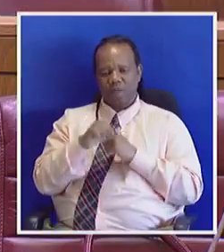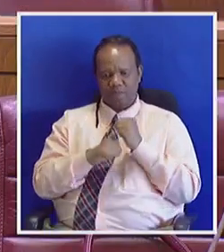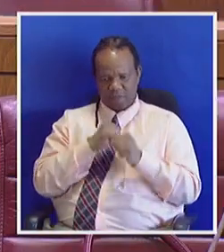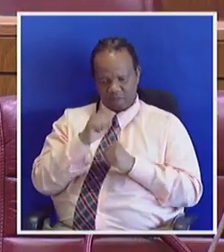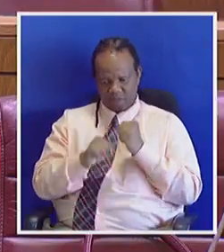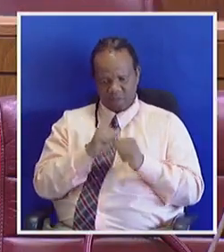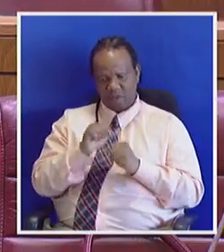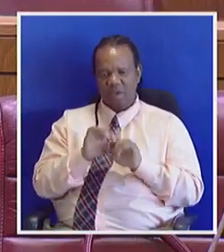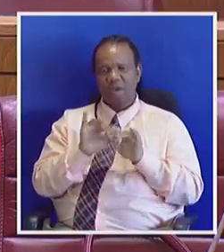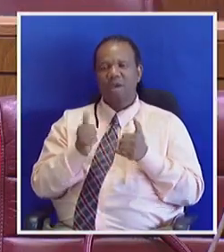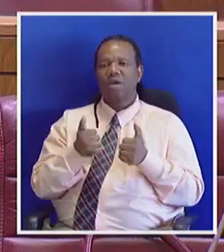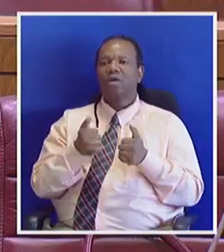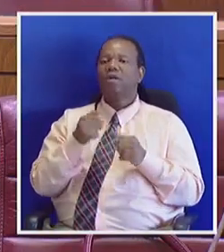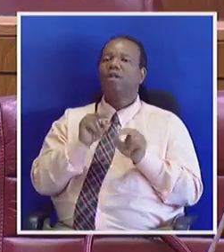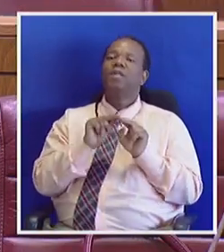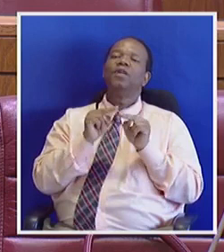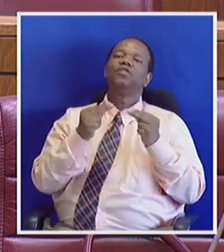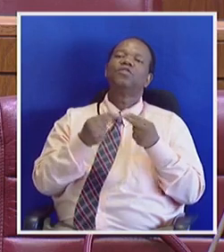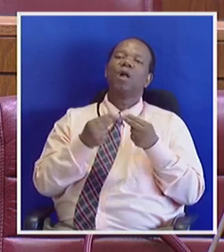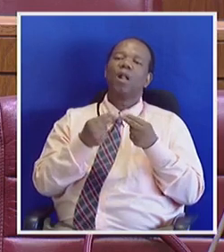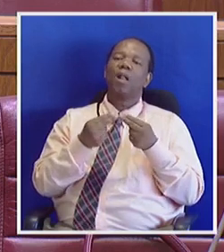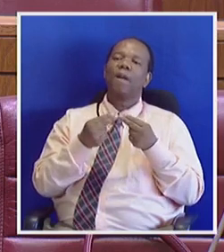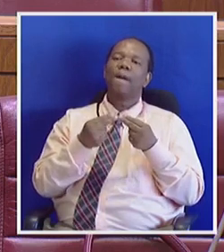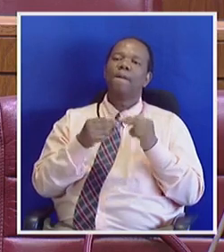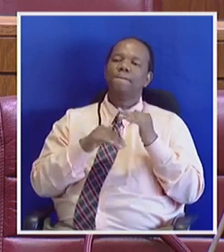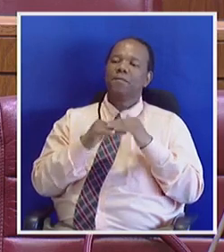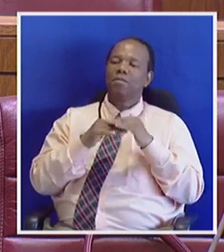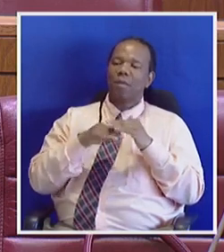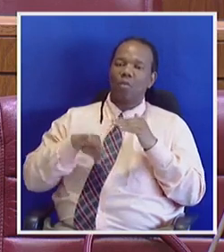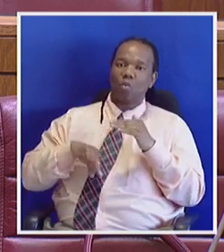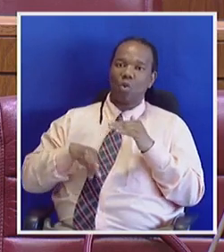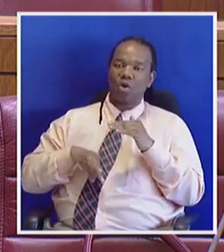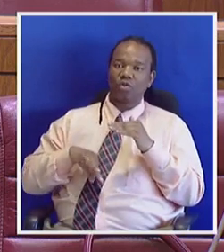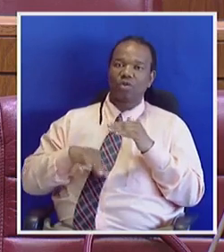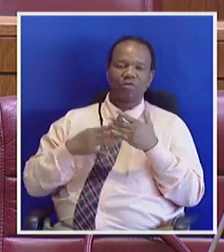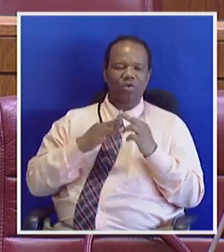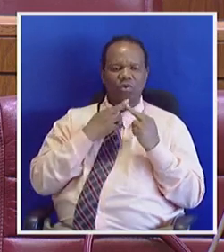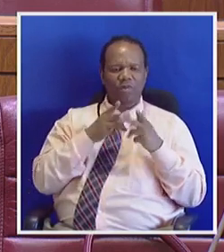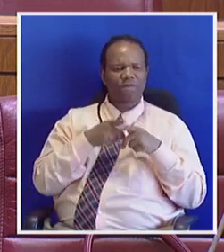since the National Minimum Wage panel reported its recommendations to you.